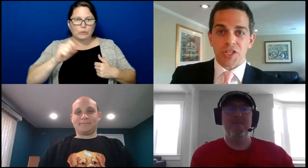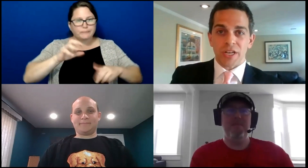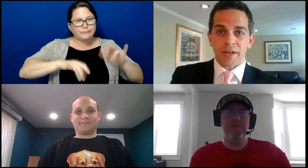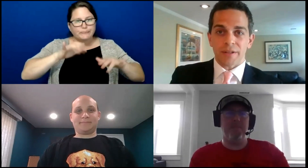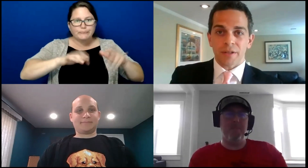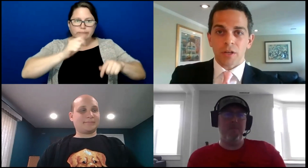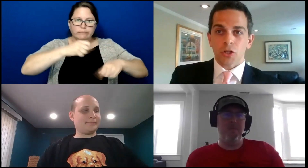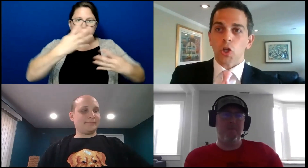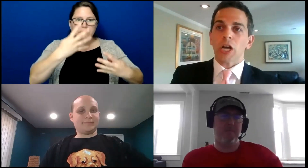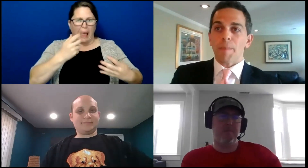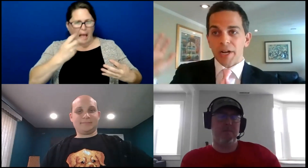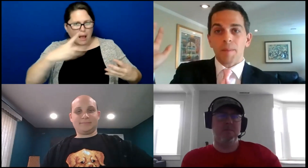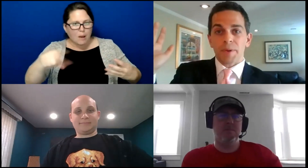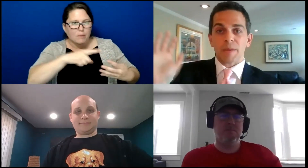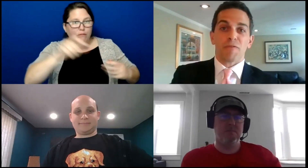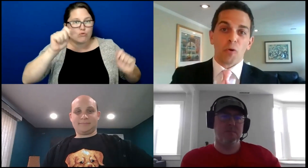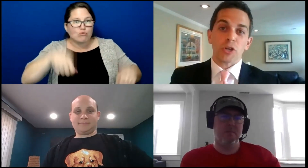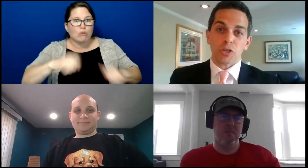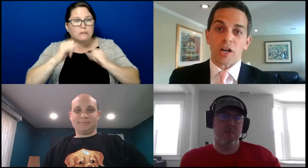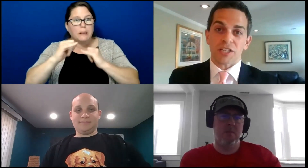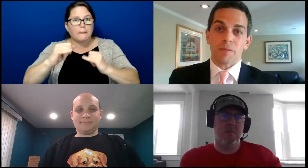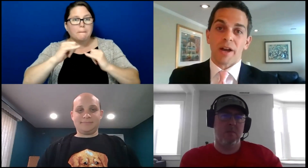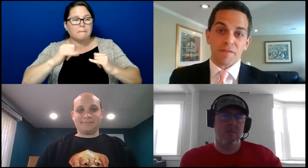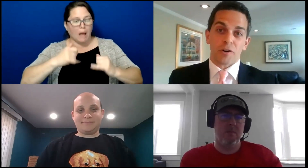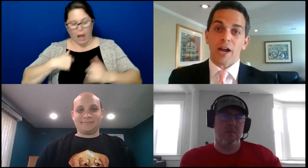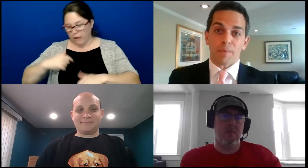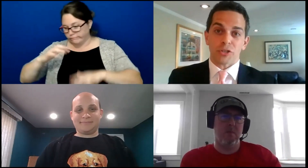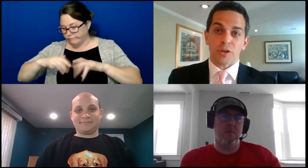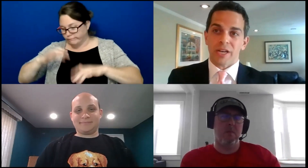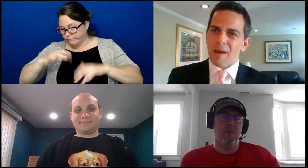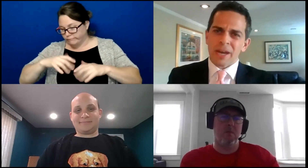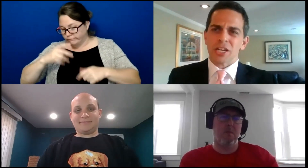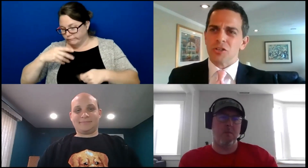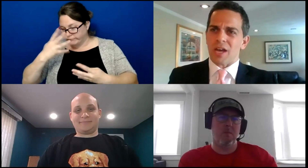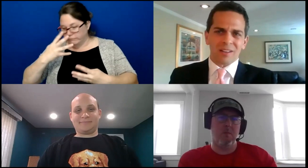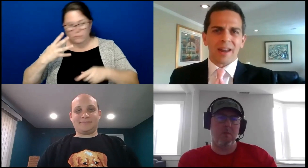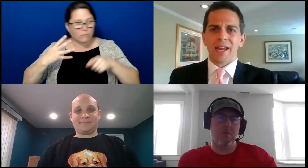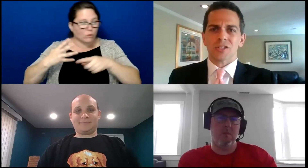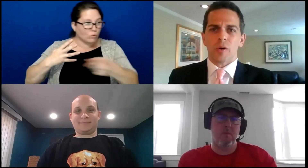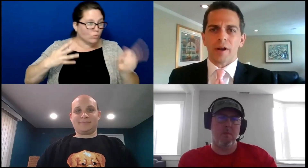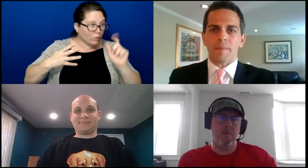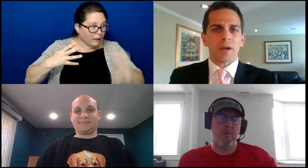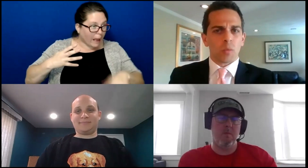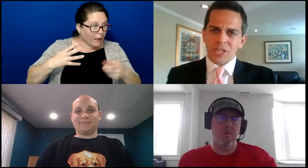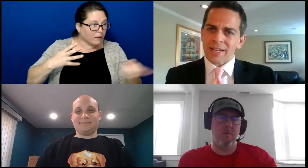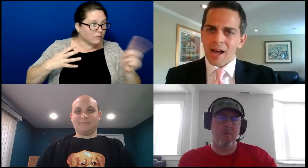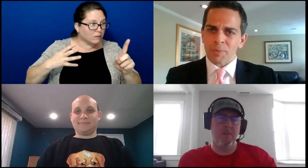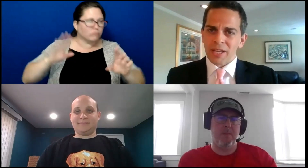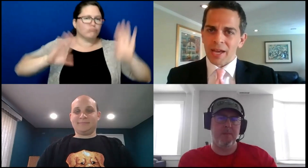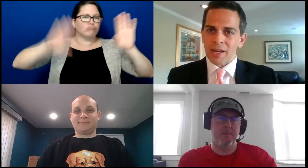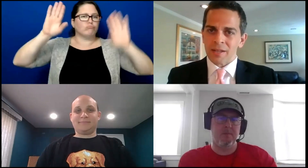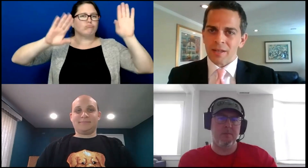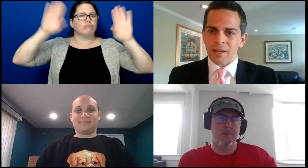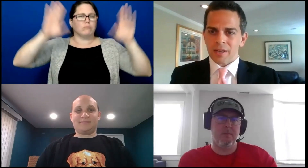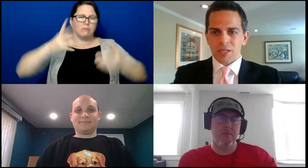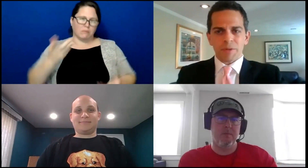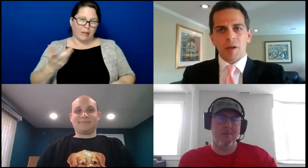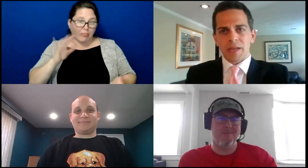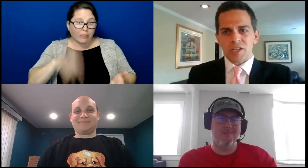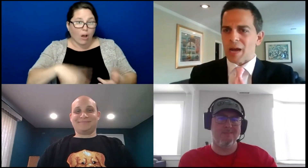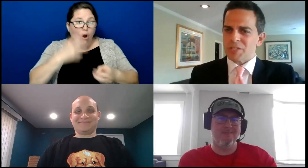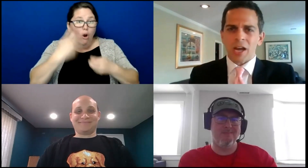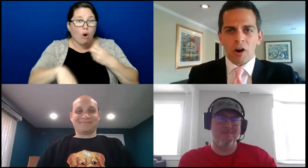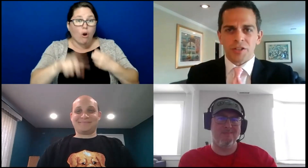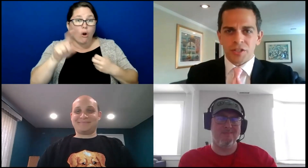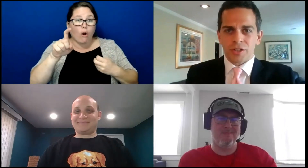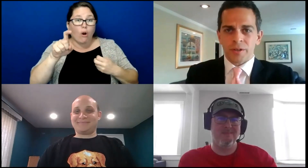do what I just did? Could look up a company before you talk to somebody for an opportunity? How many could do that? A lot of hands going up. Was that complicated? Can someone